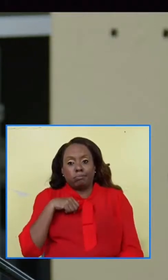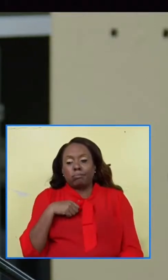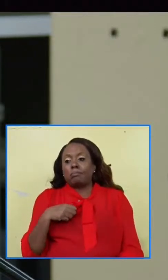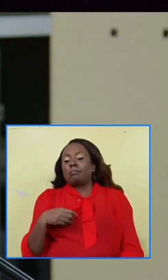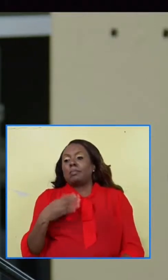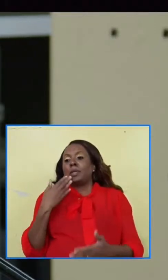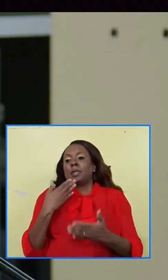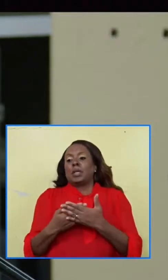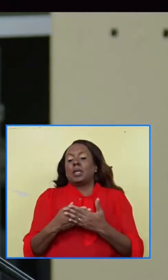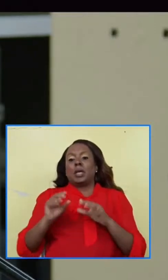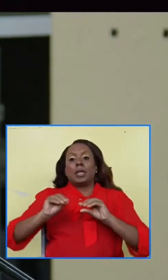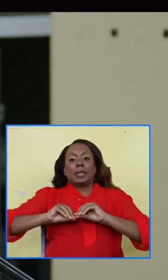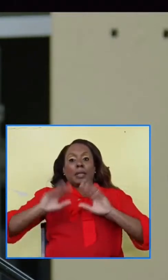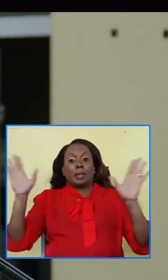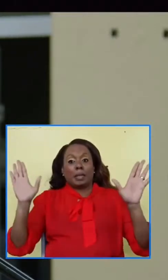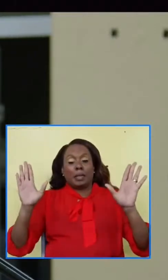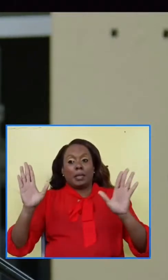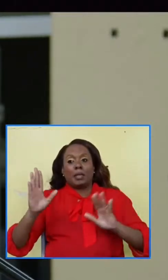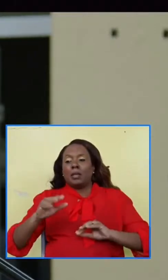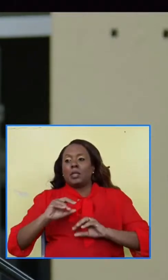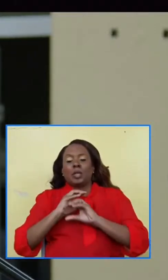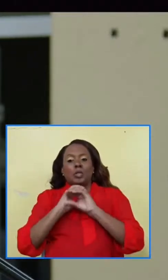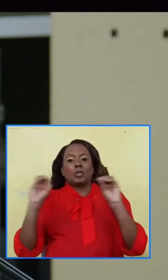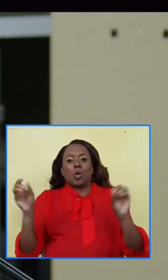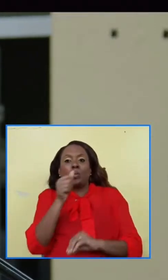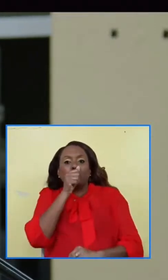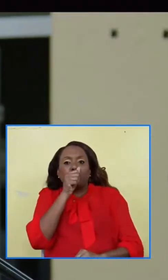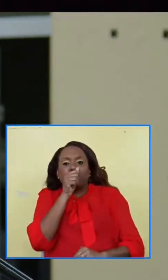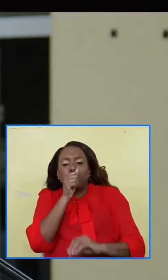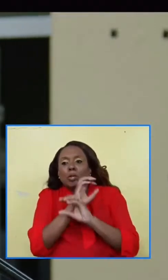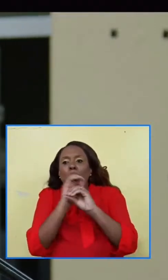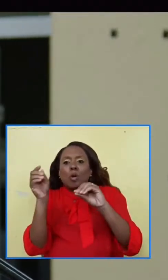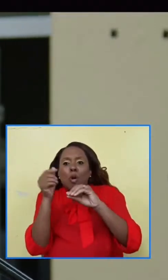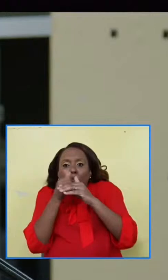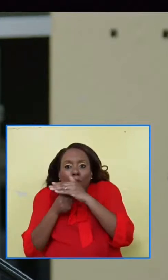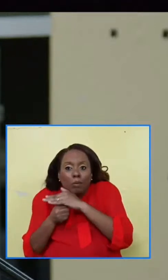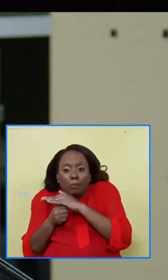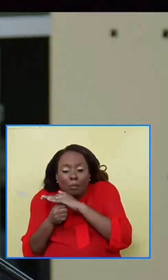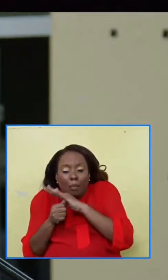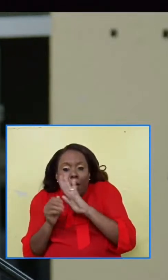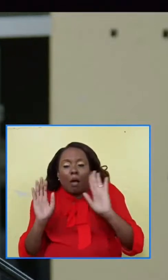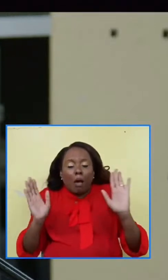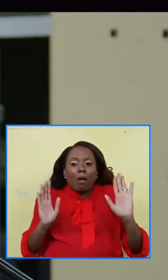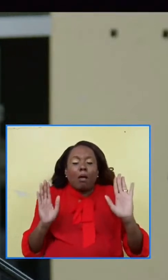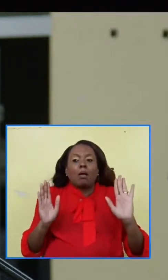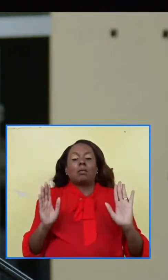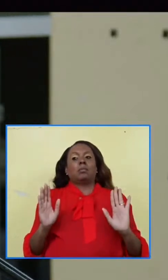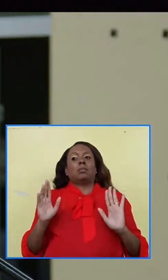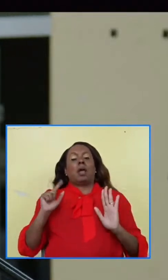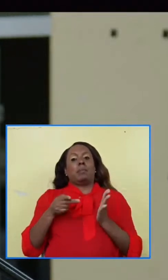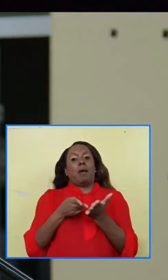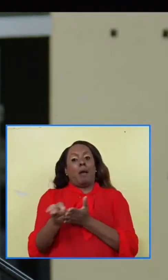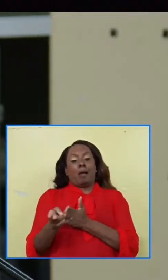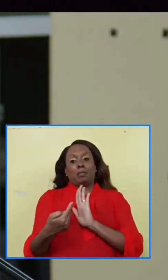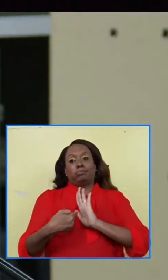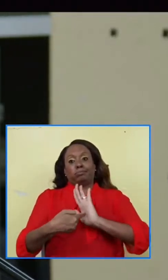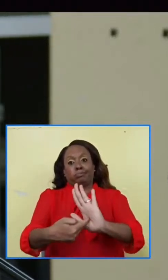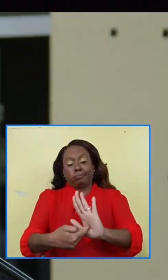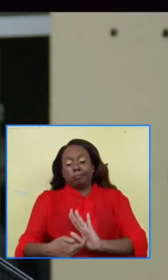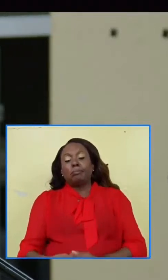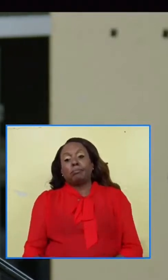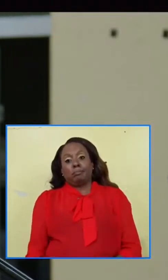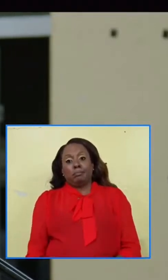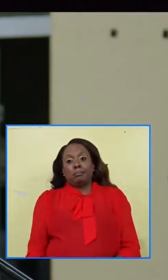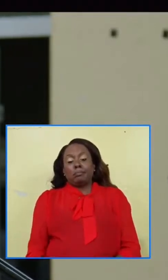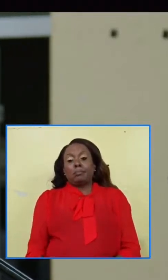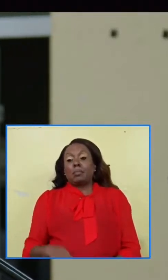of transparency. And that is where we are lacking. The government has to make